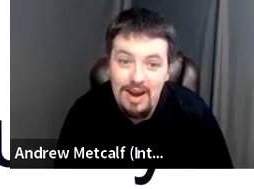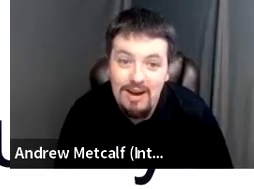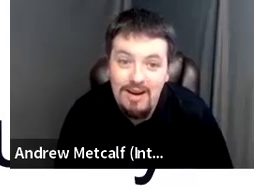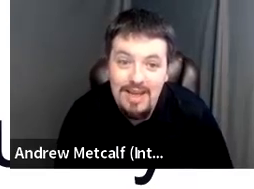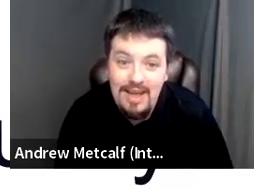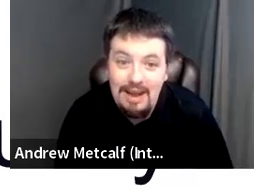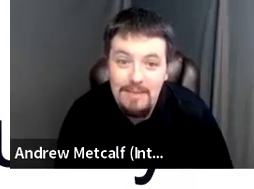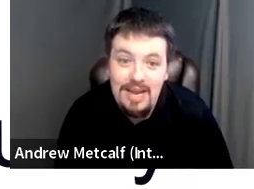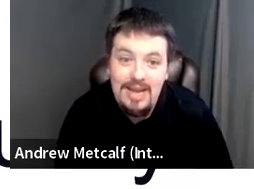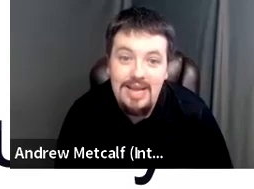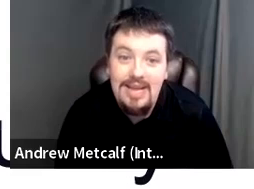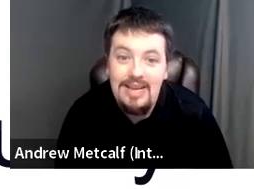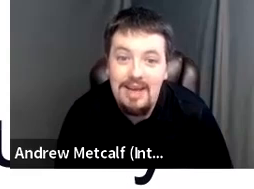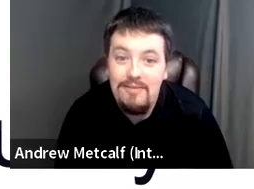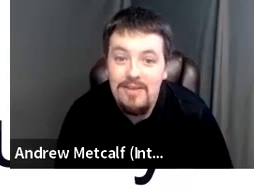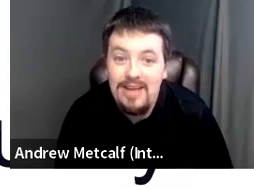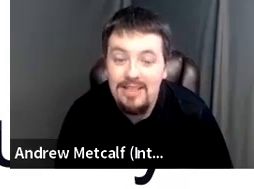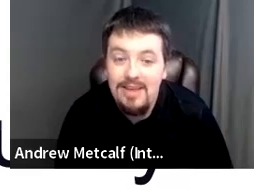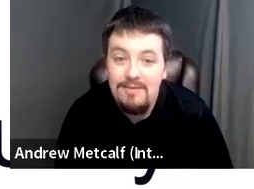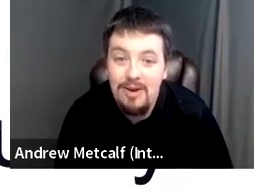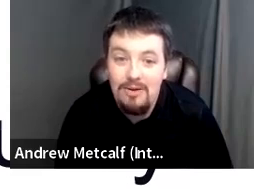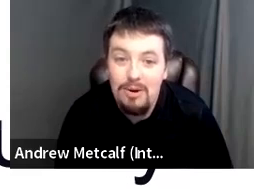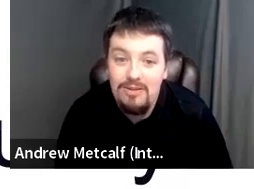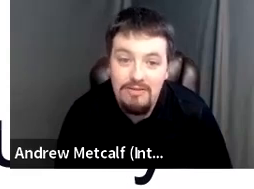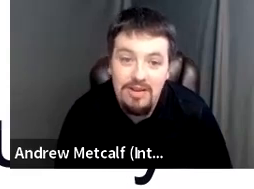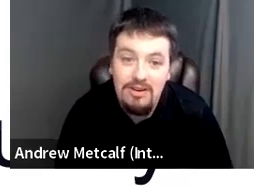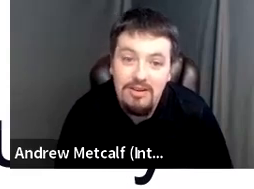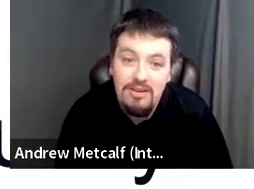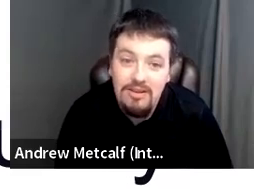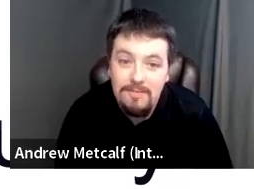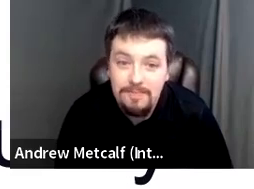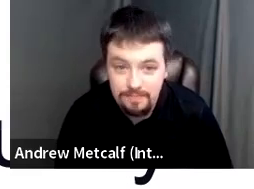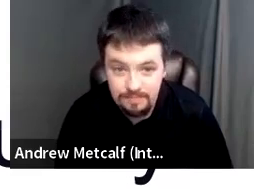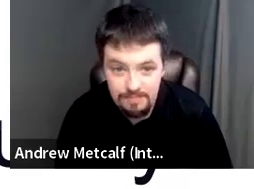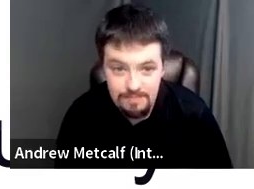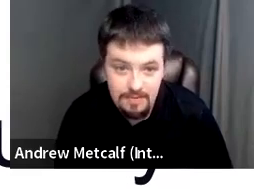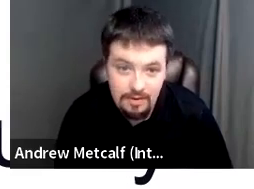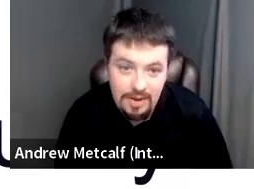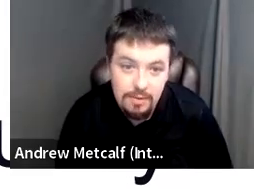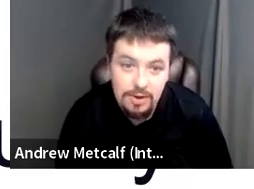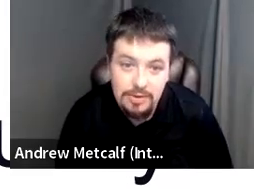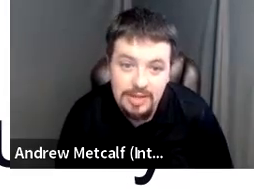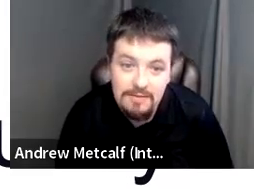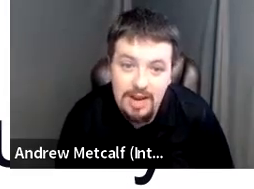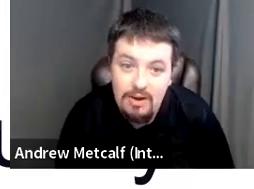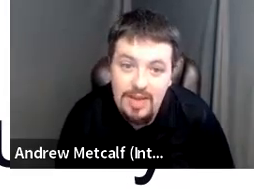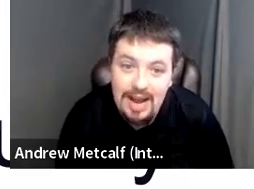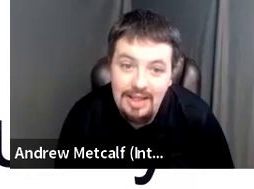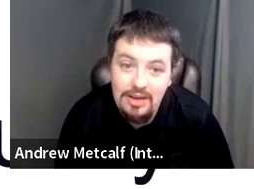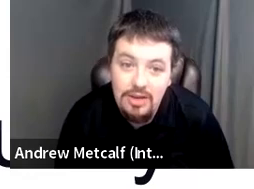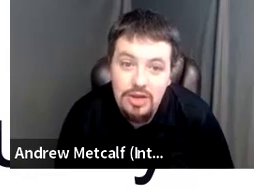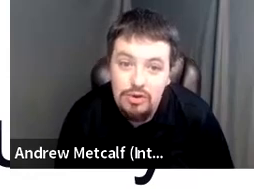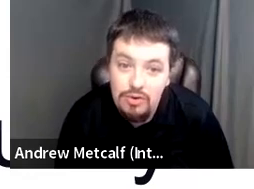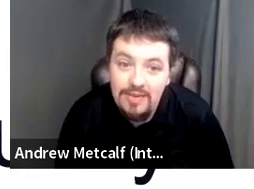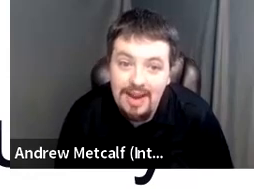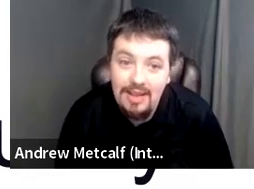people there, and many deaf that lived on Martha's Vineyard. So everyone who lived there on that